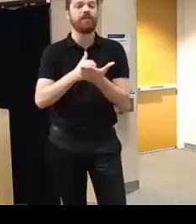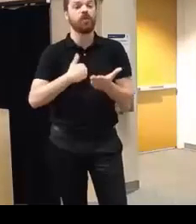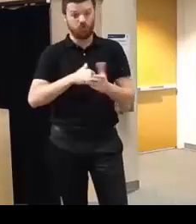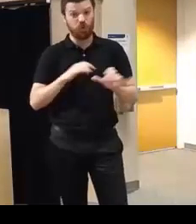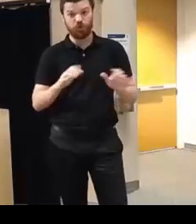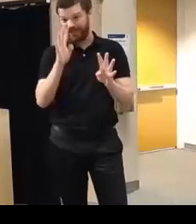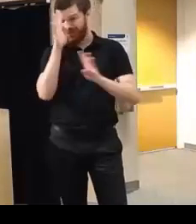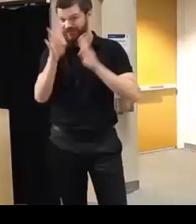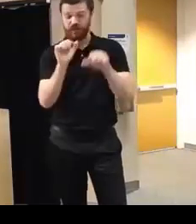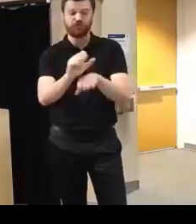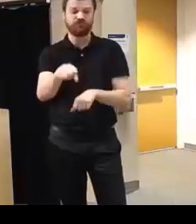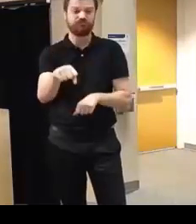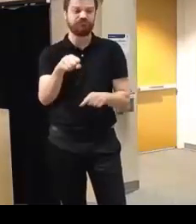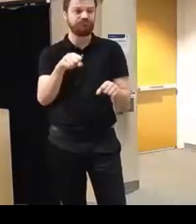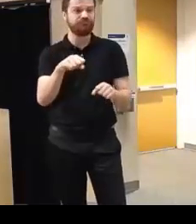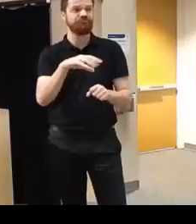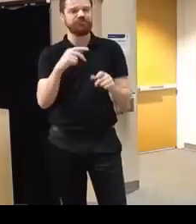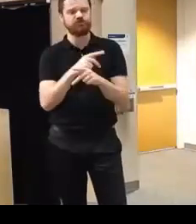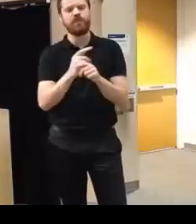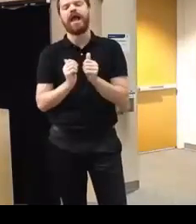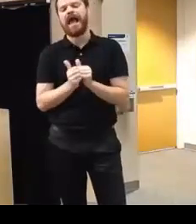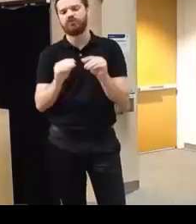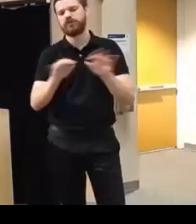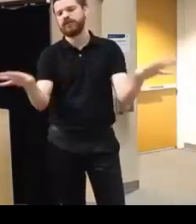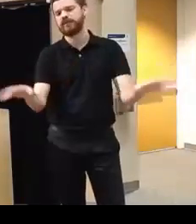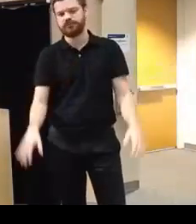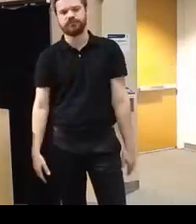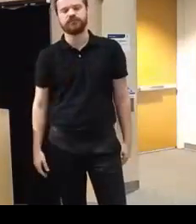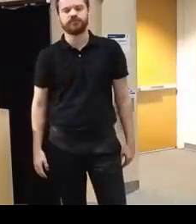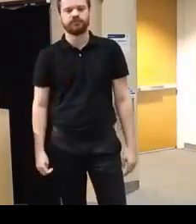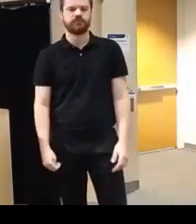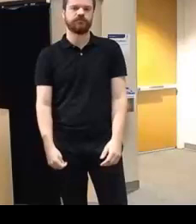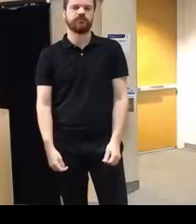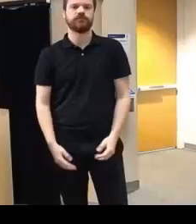innovative work in this department, and we really need to figure out how to disseminate it.